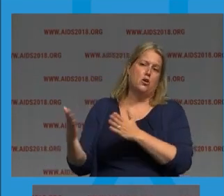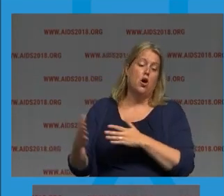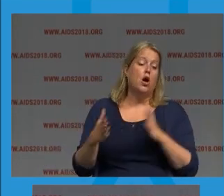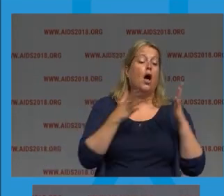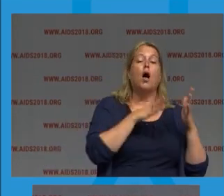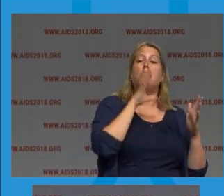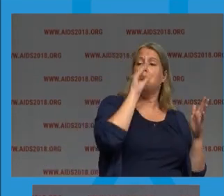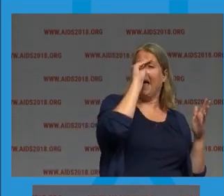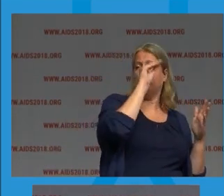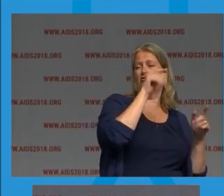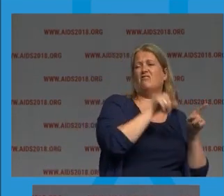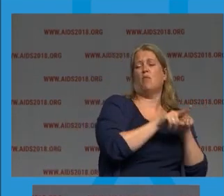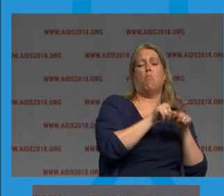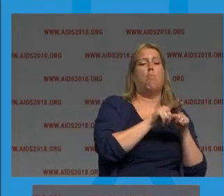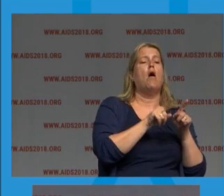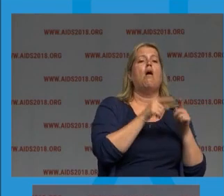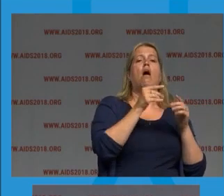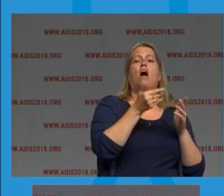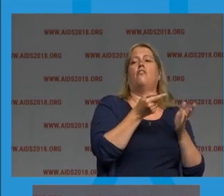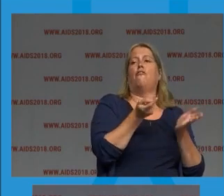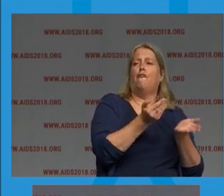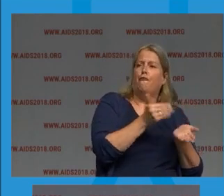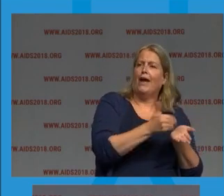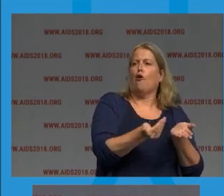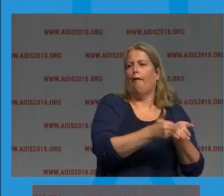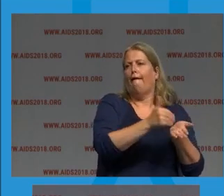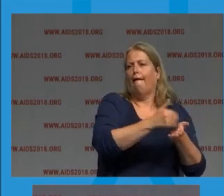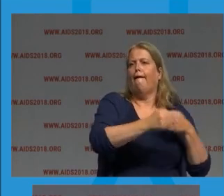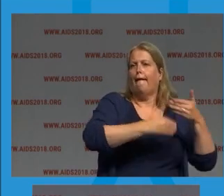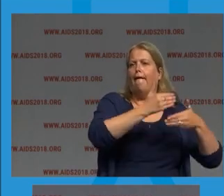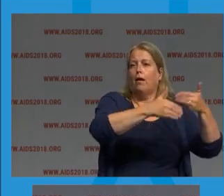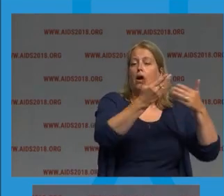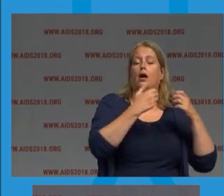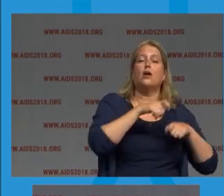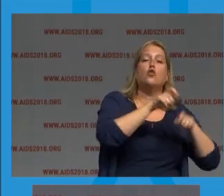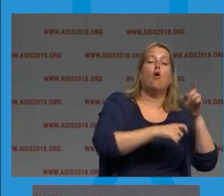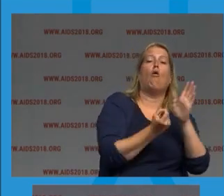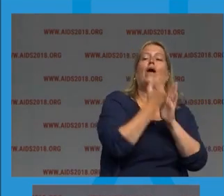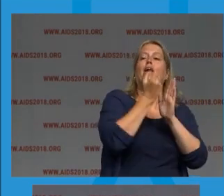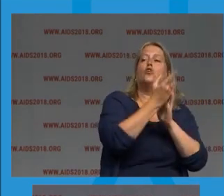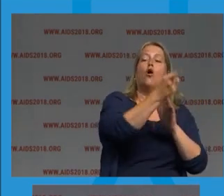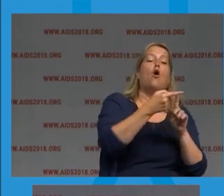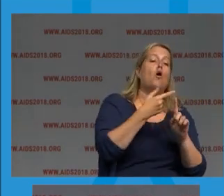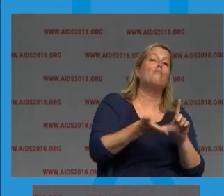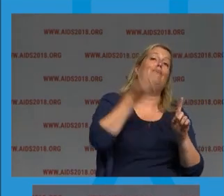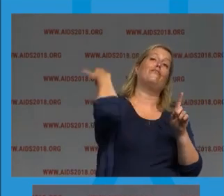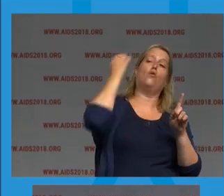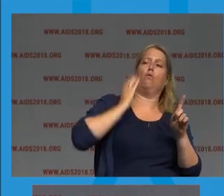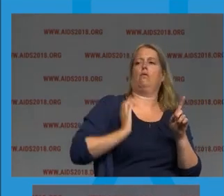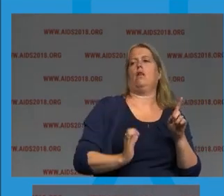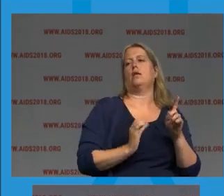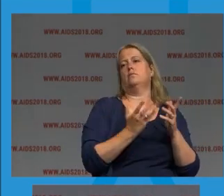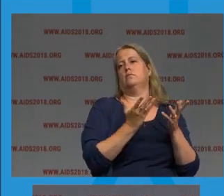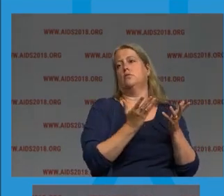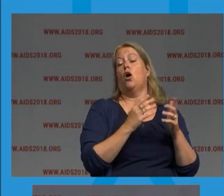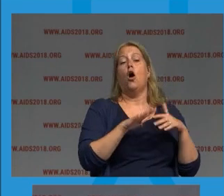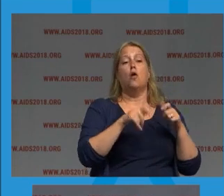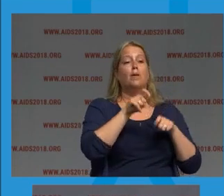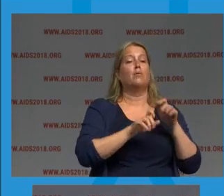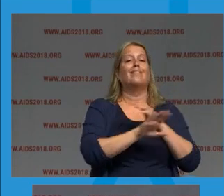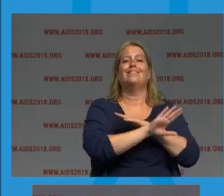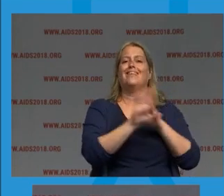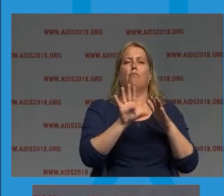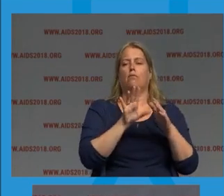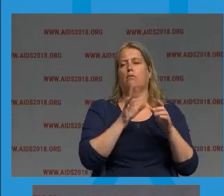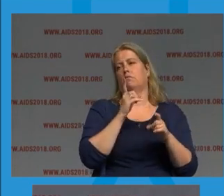who are regular clients, who occasionally are clients. There are people who no longer are clients. And then of course there are people who never engaged